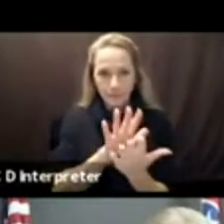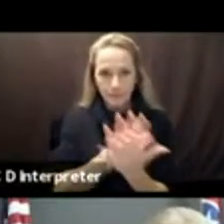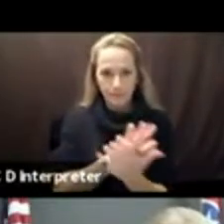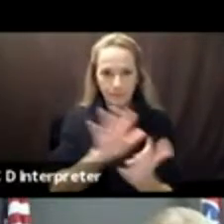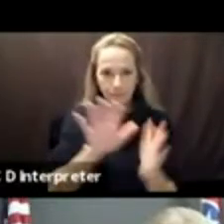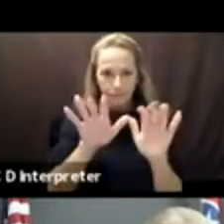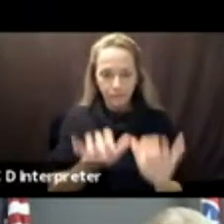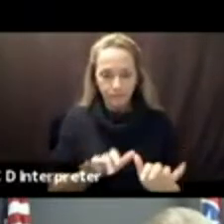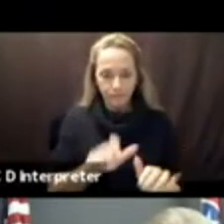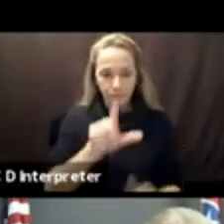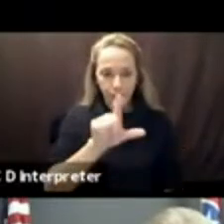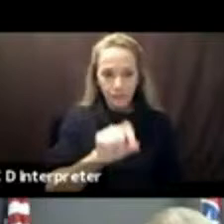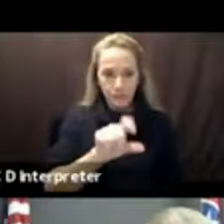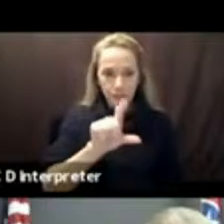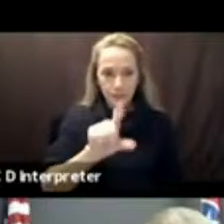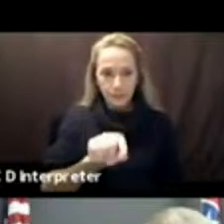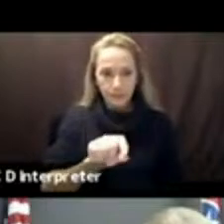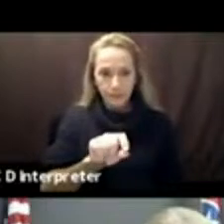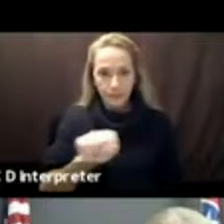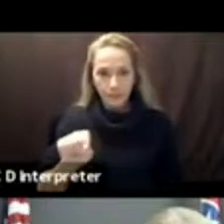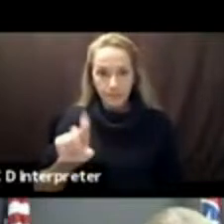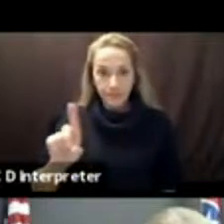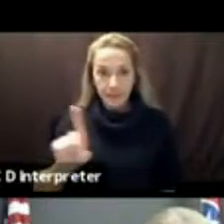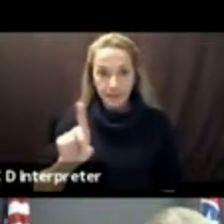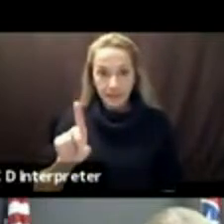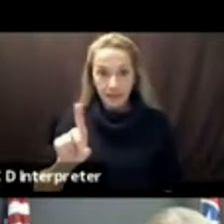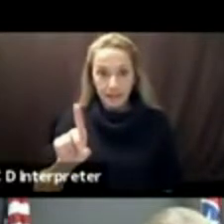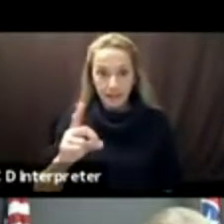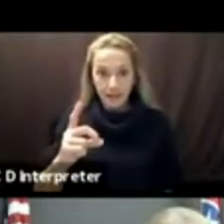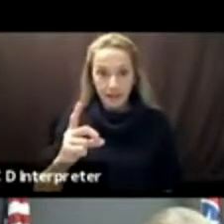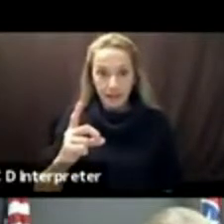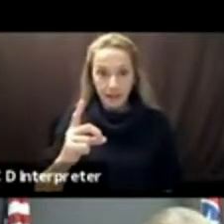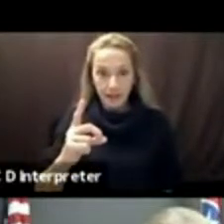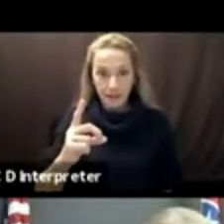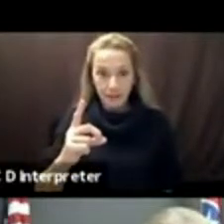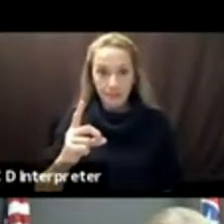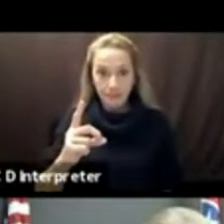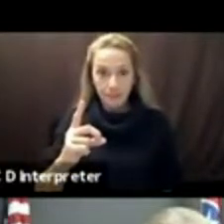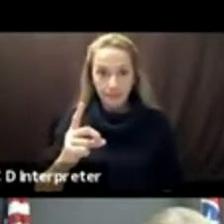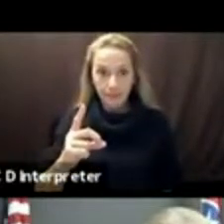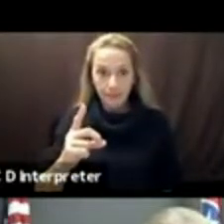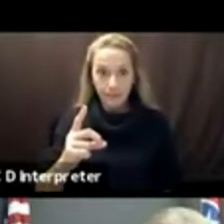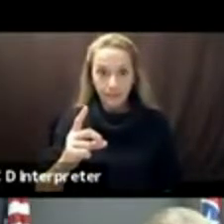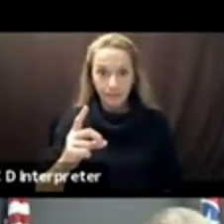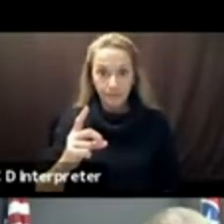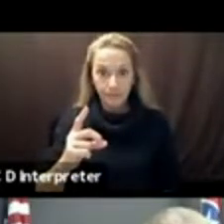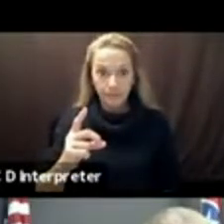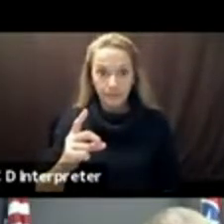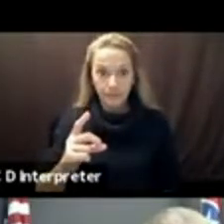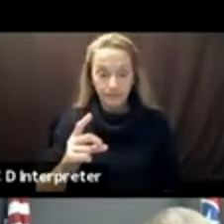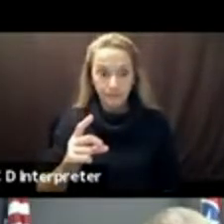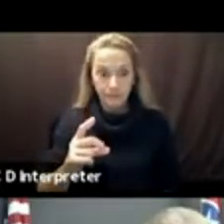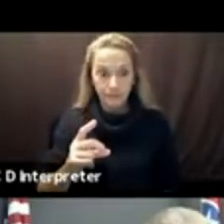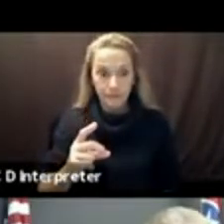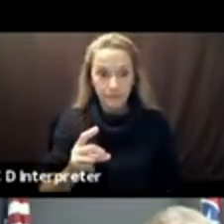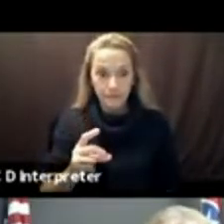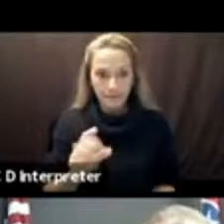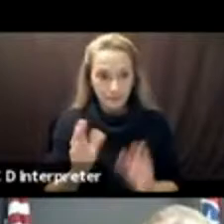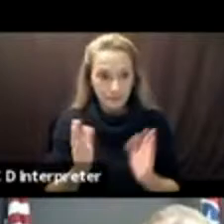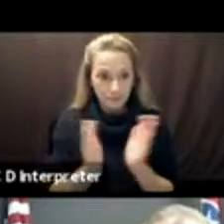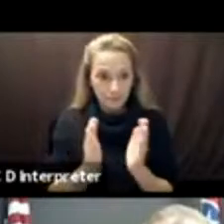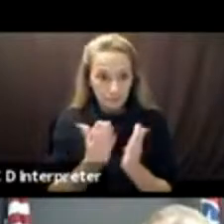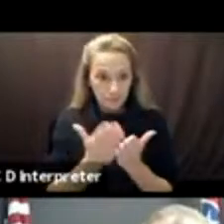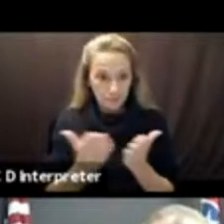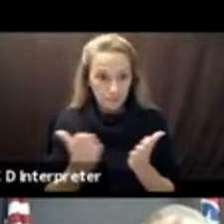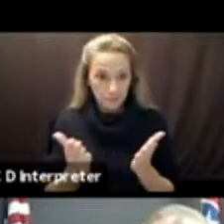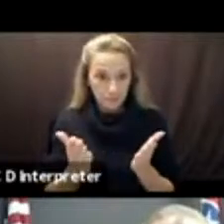reflect 2020-D is the one we're going to be considering. And just a minor thing. So I